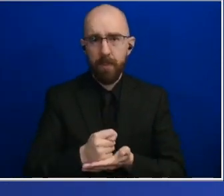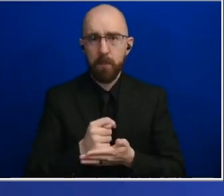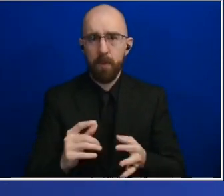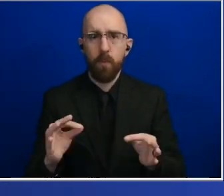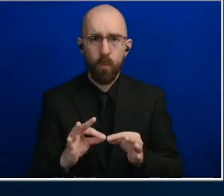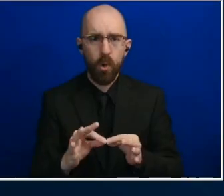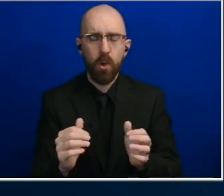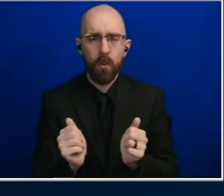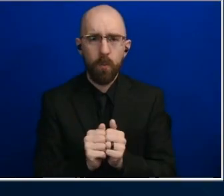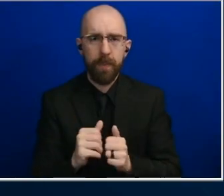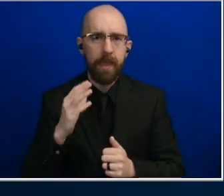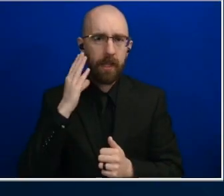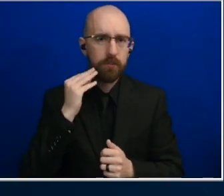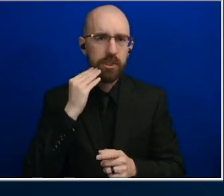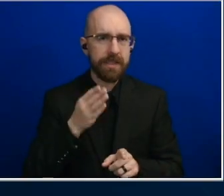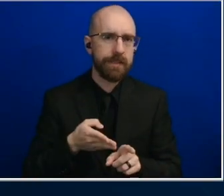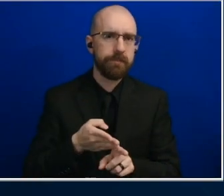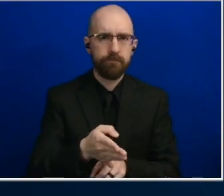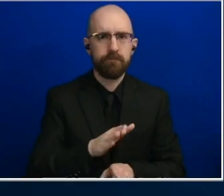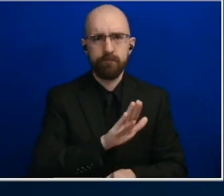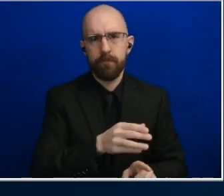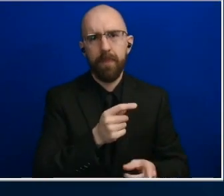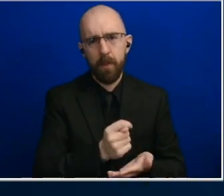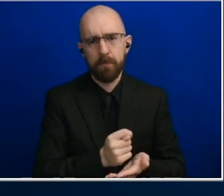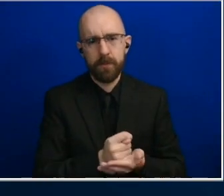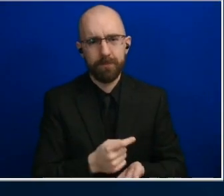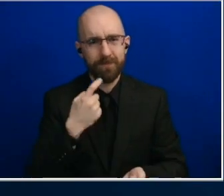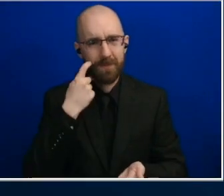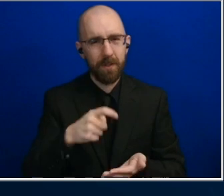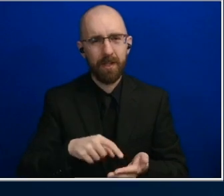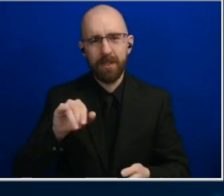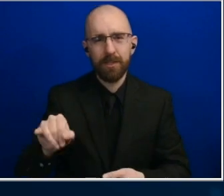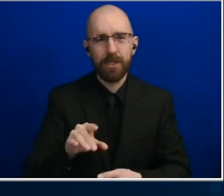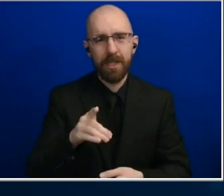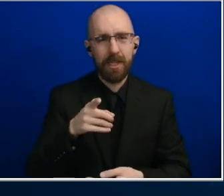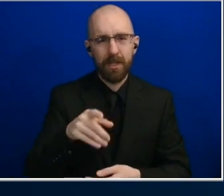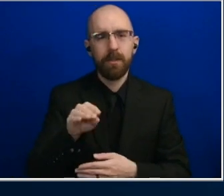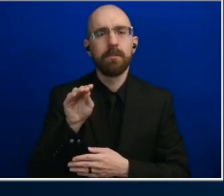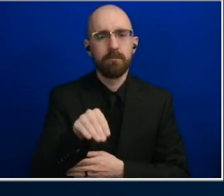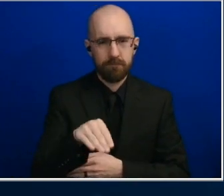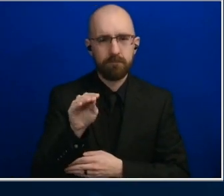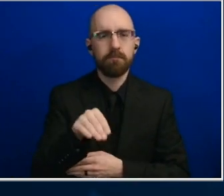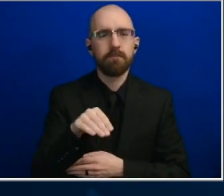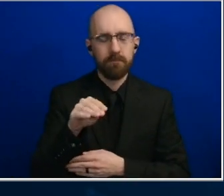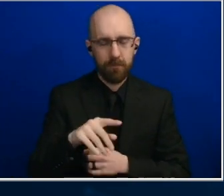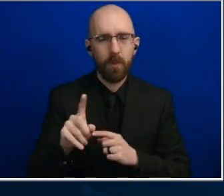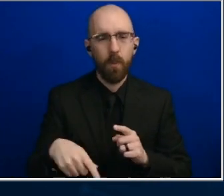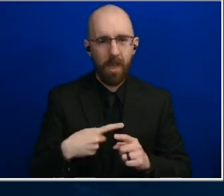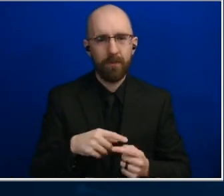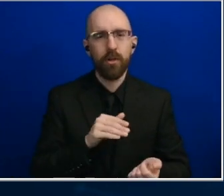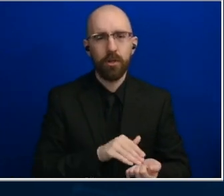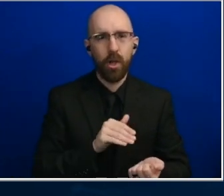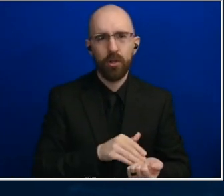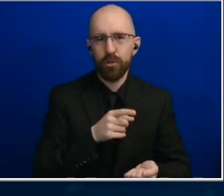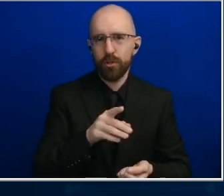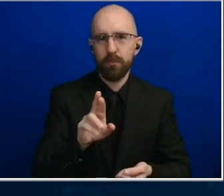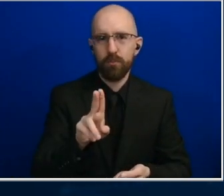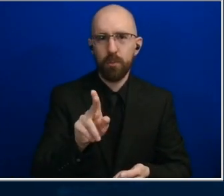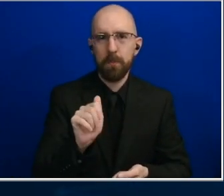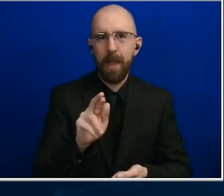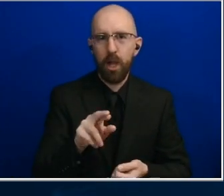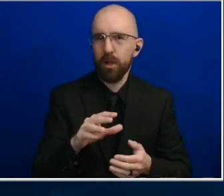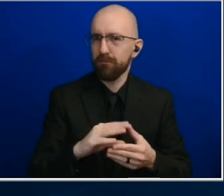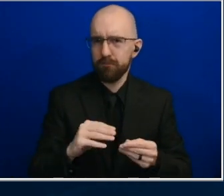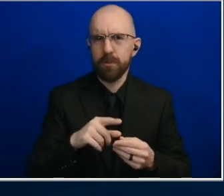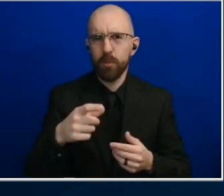therapists. I noticed, JD, you were nodding your head when Dr. Brubaker was talking about that. You've also tried mirror